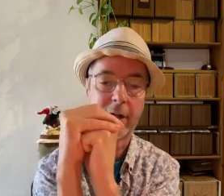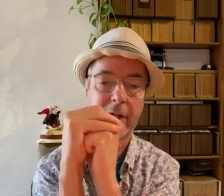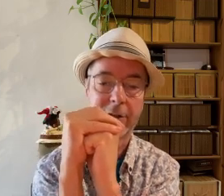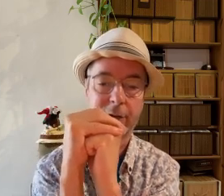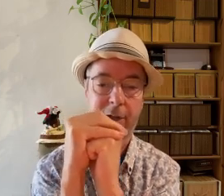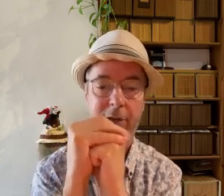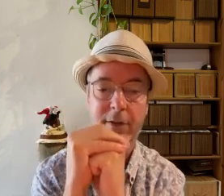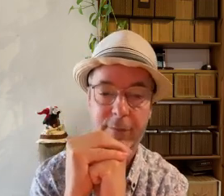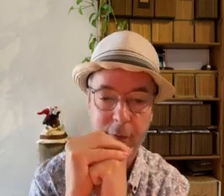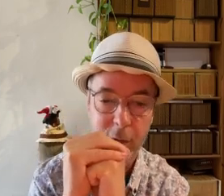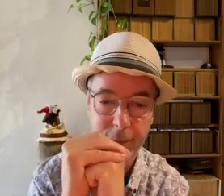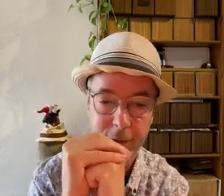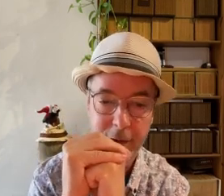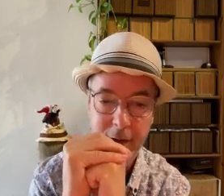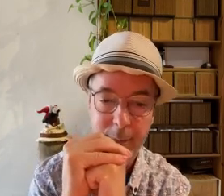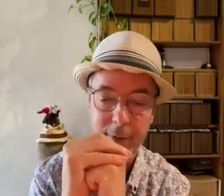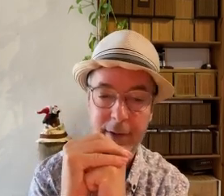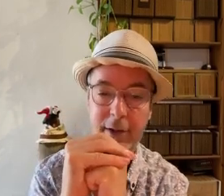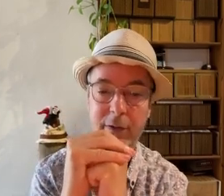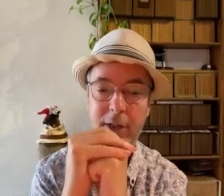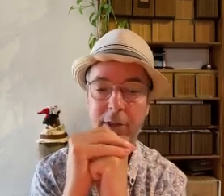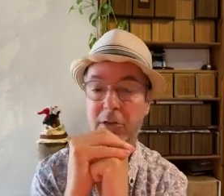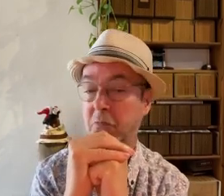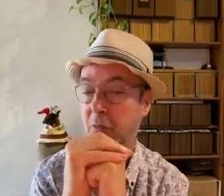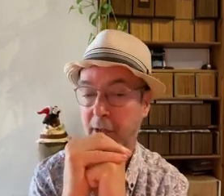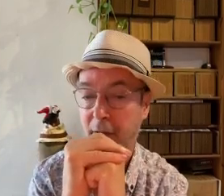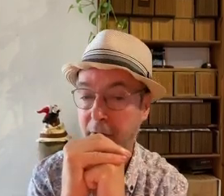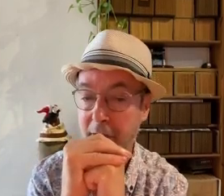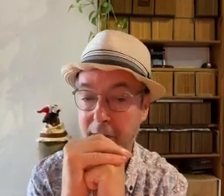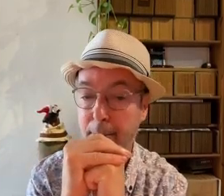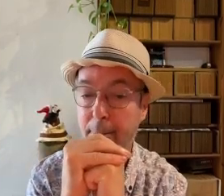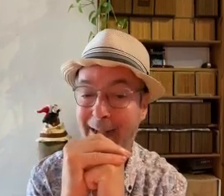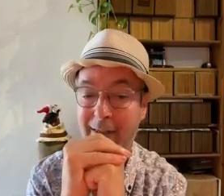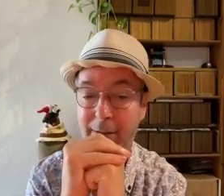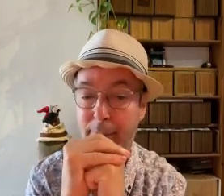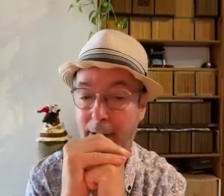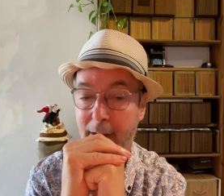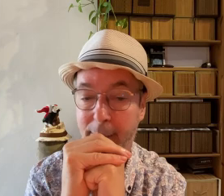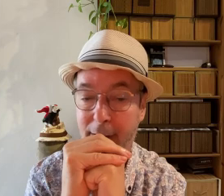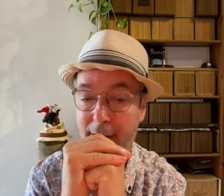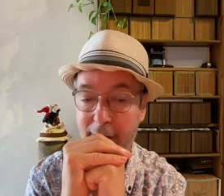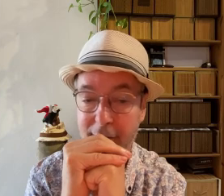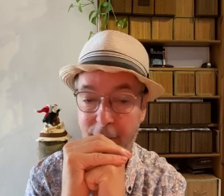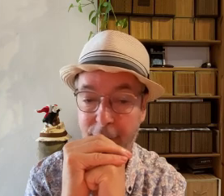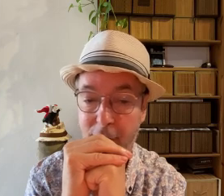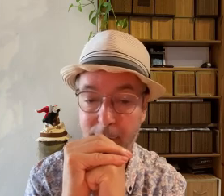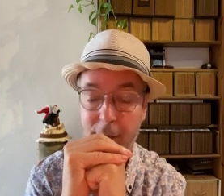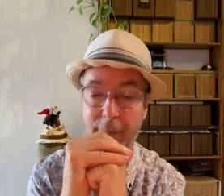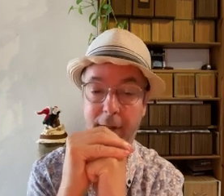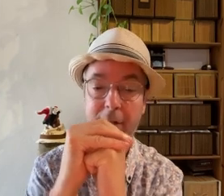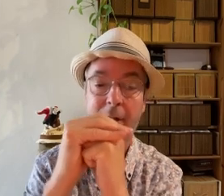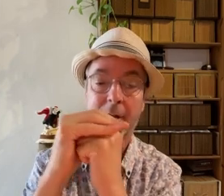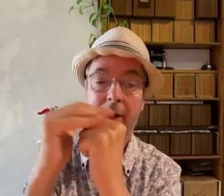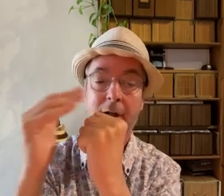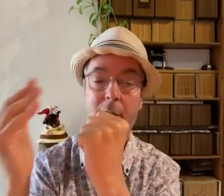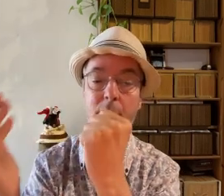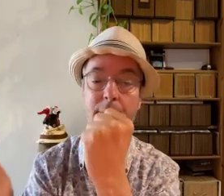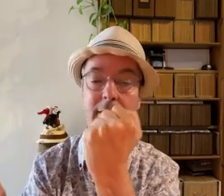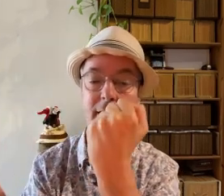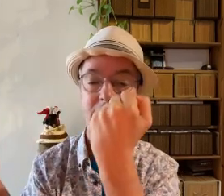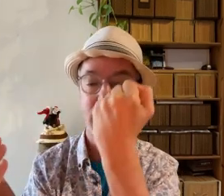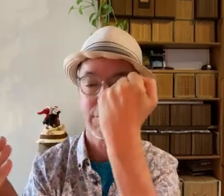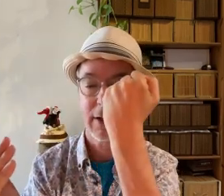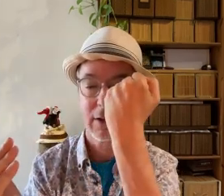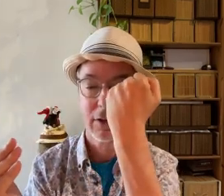there are extras involved, but the extras, whatever is the maximized form of A, it